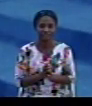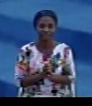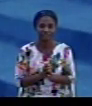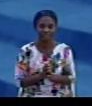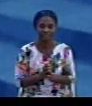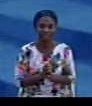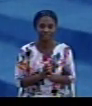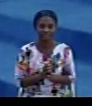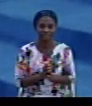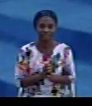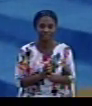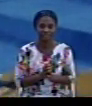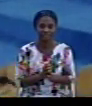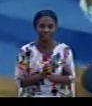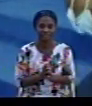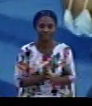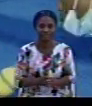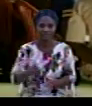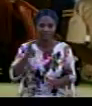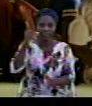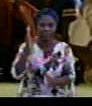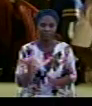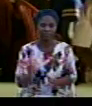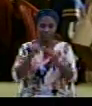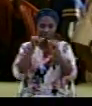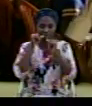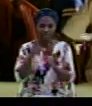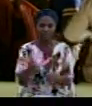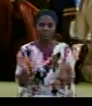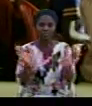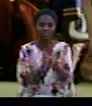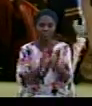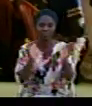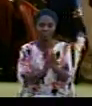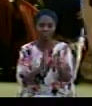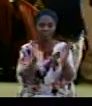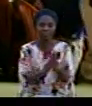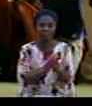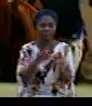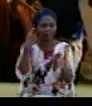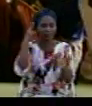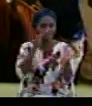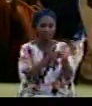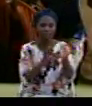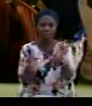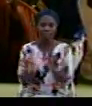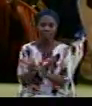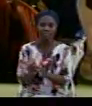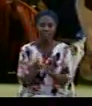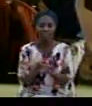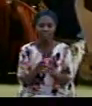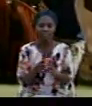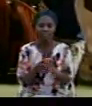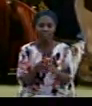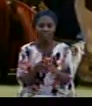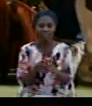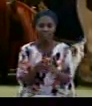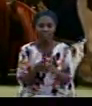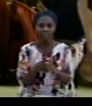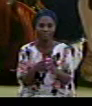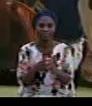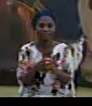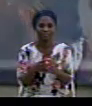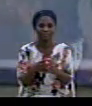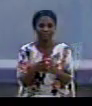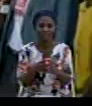a program. God bless you. Put your hands together for Jesus. Those who are going home, you need